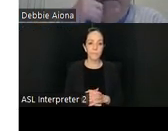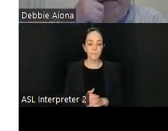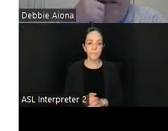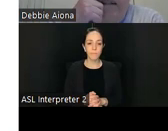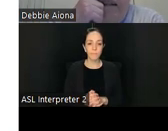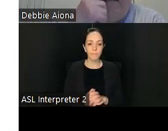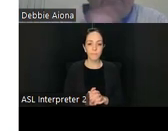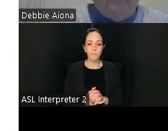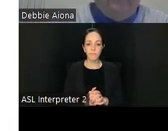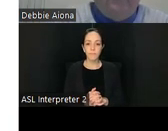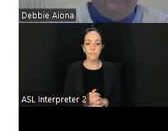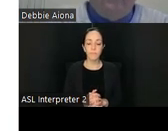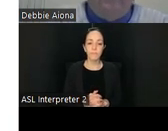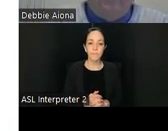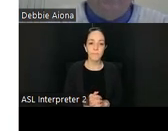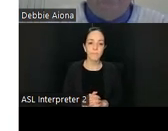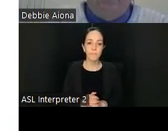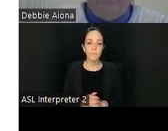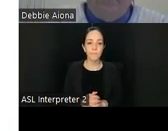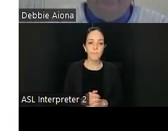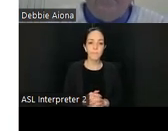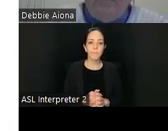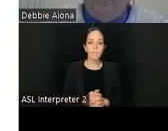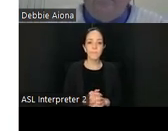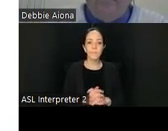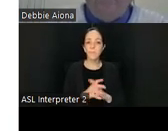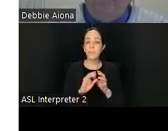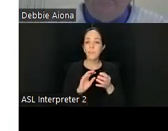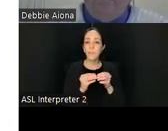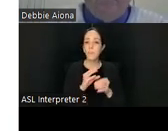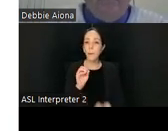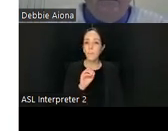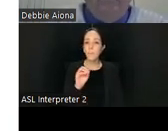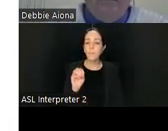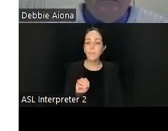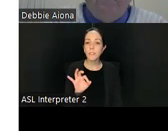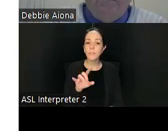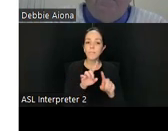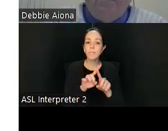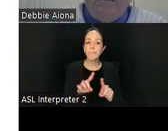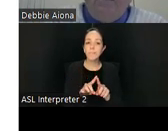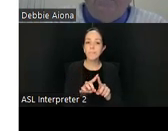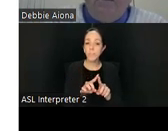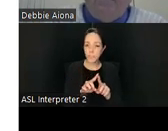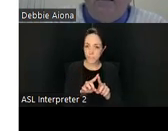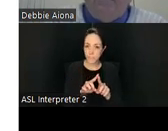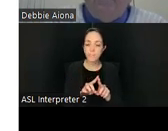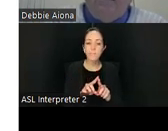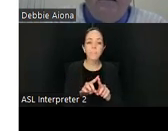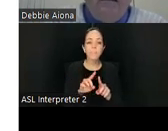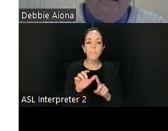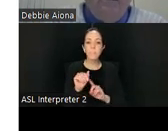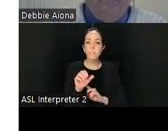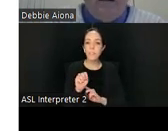Okay, so then the next section, the number and percentage of cases that were appealed or grieved and the number and percentage of these